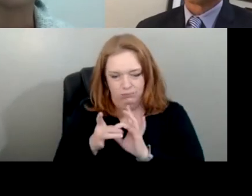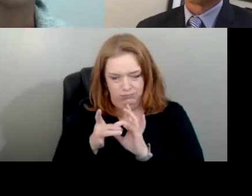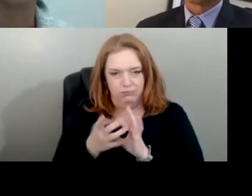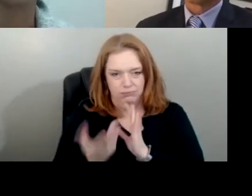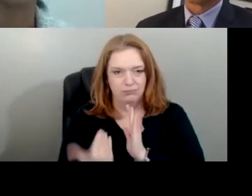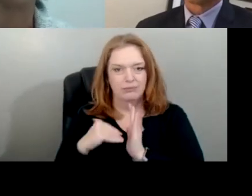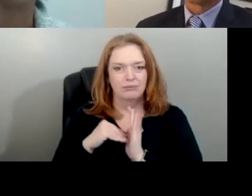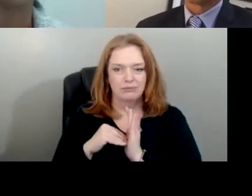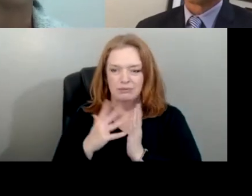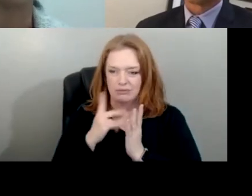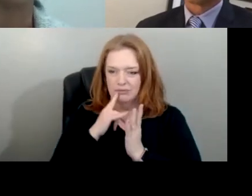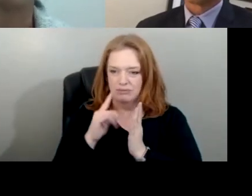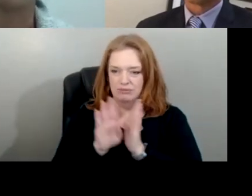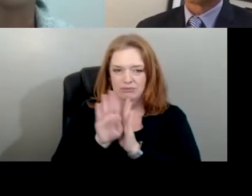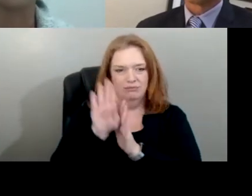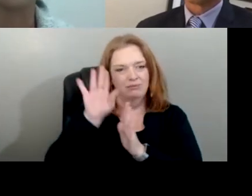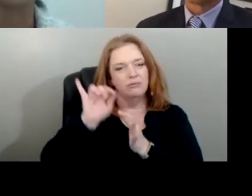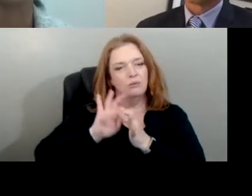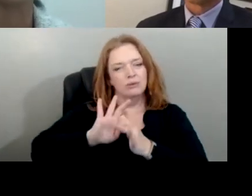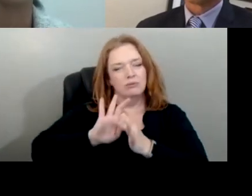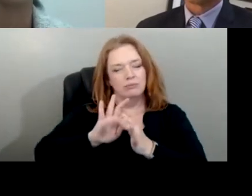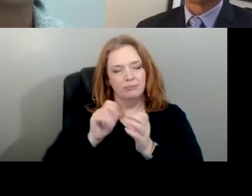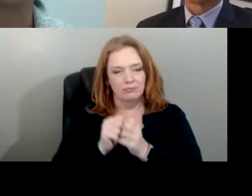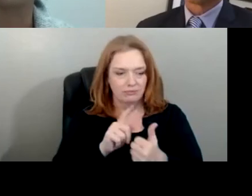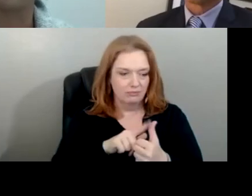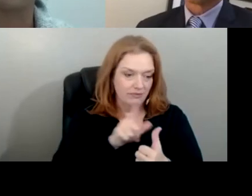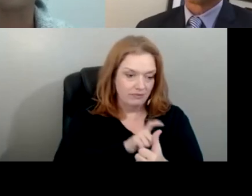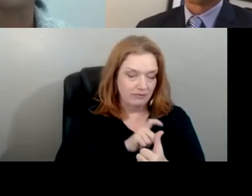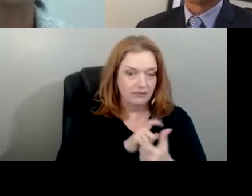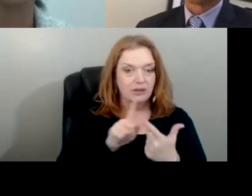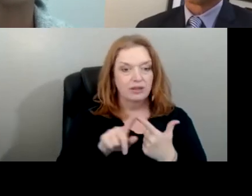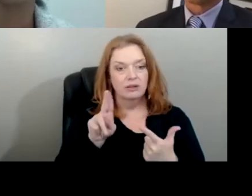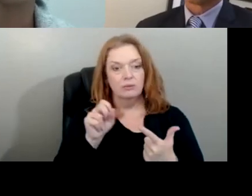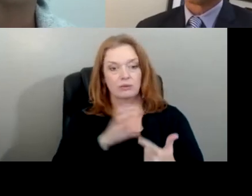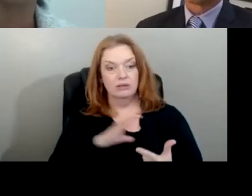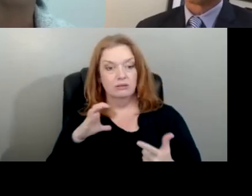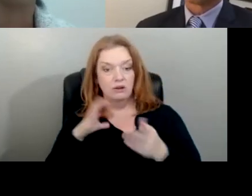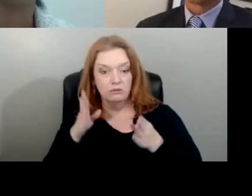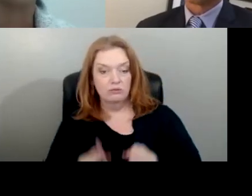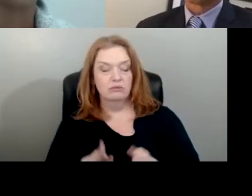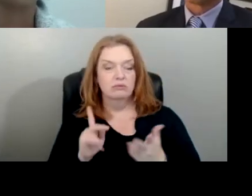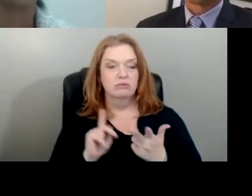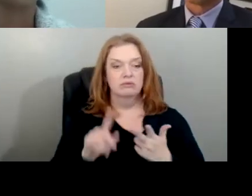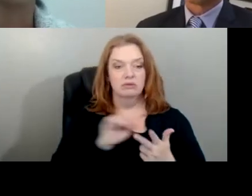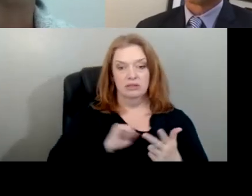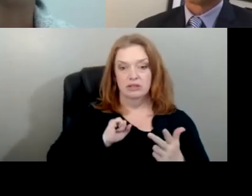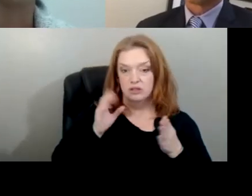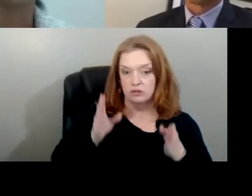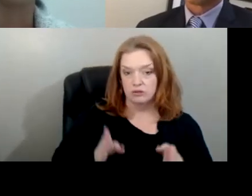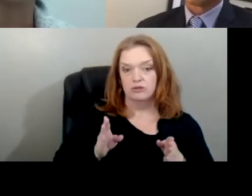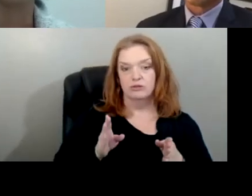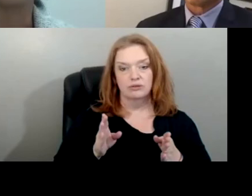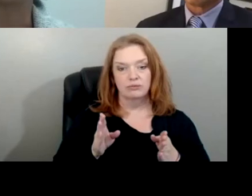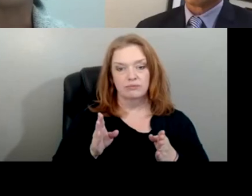relationships with, the law enforcement, to the senators, to the congressmen, and